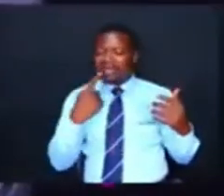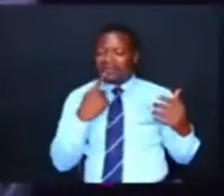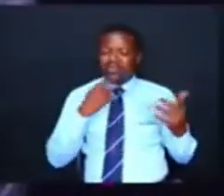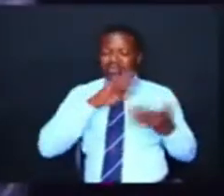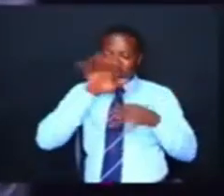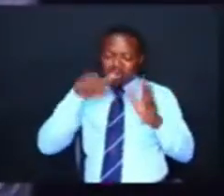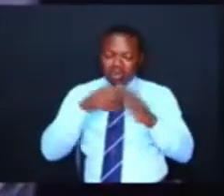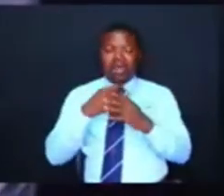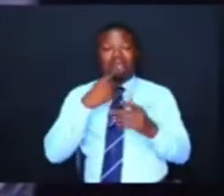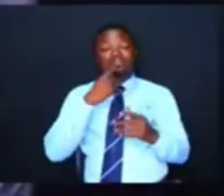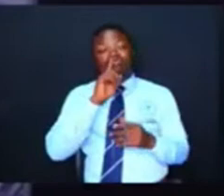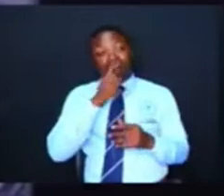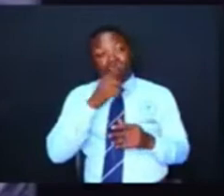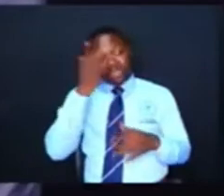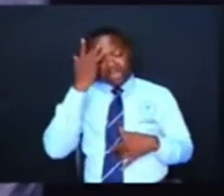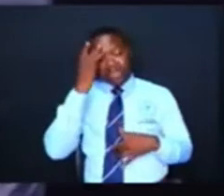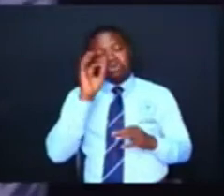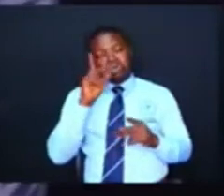you'll be sick.